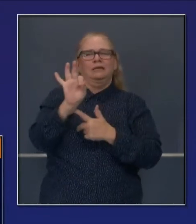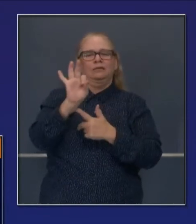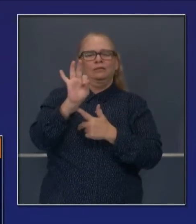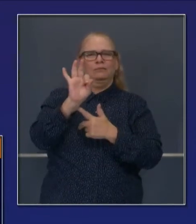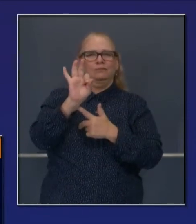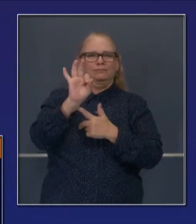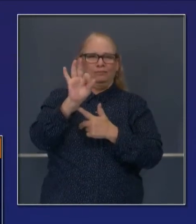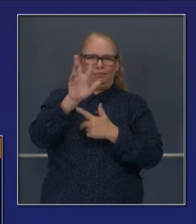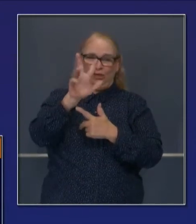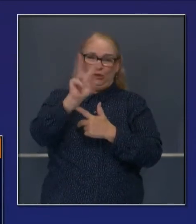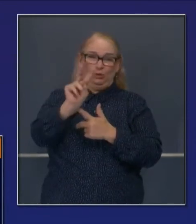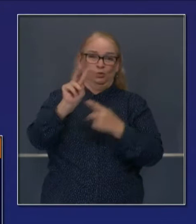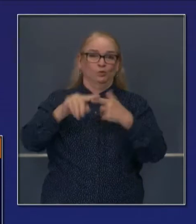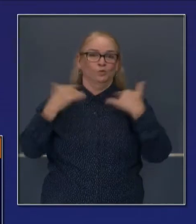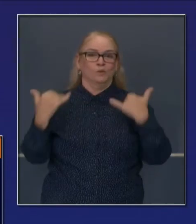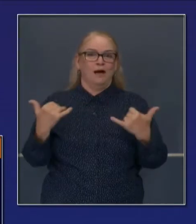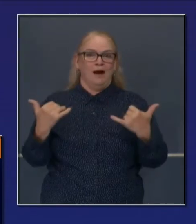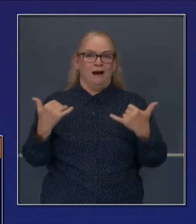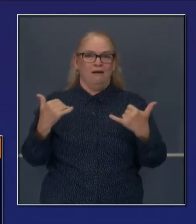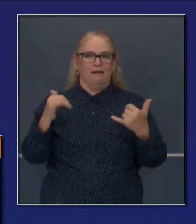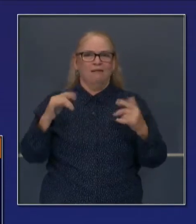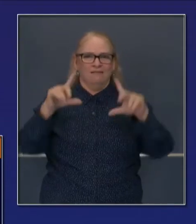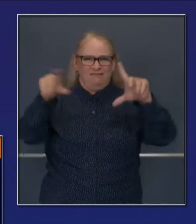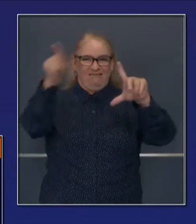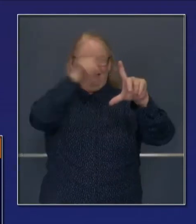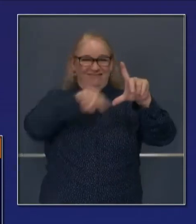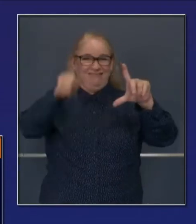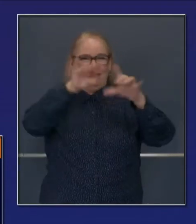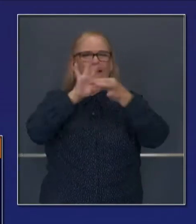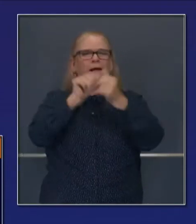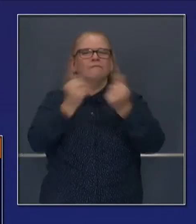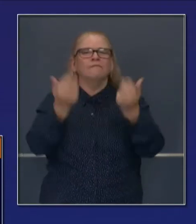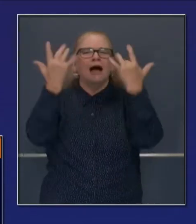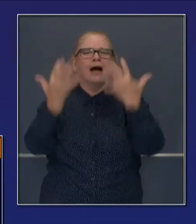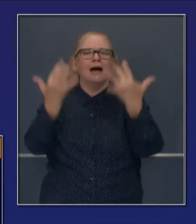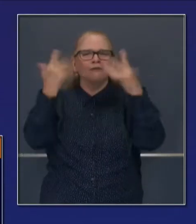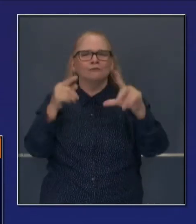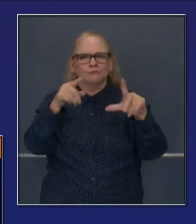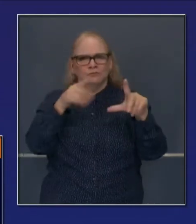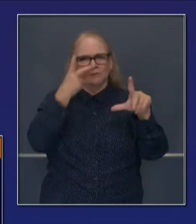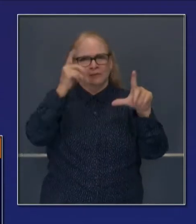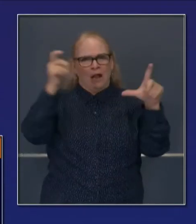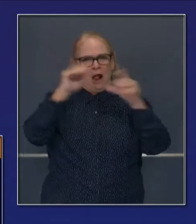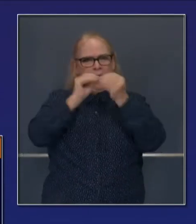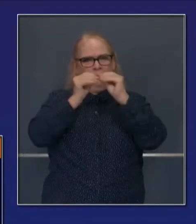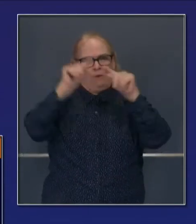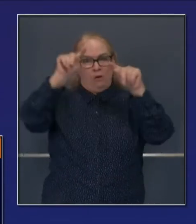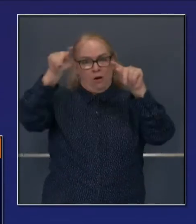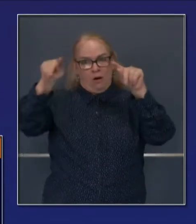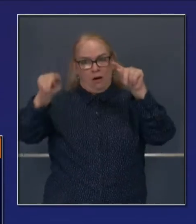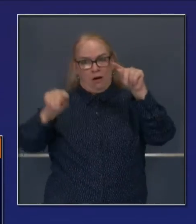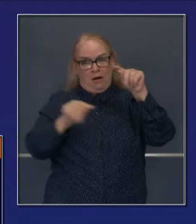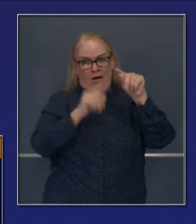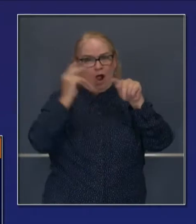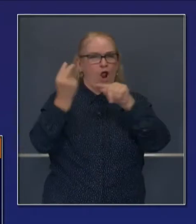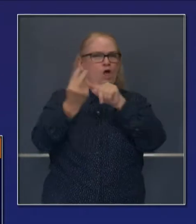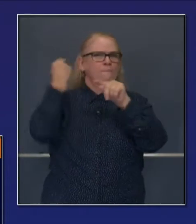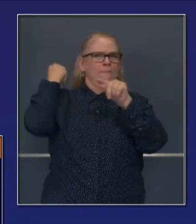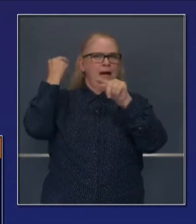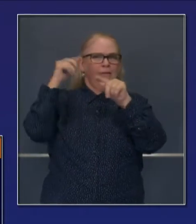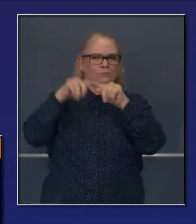This slide is very telling. It's also very alarming. If you take a look at the slide, you'll see a